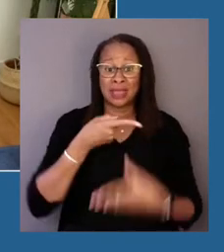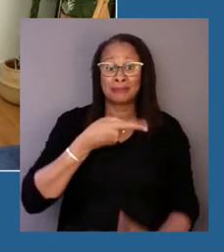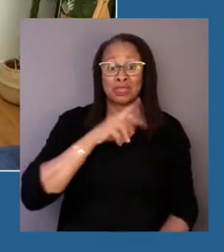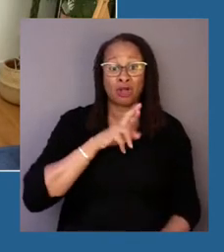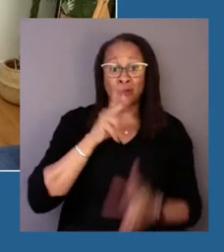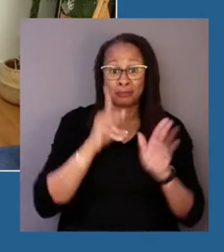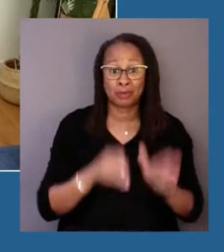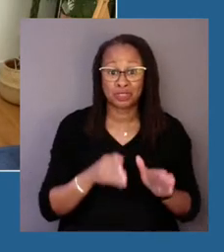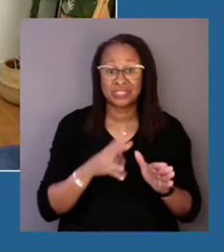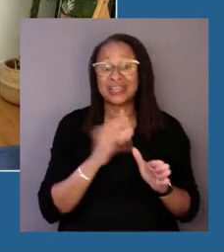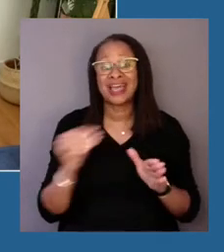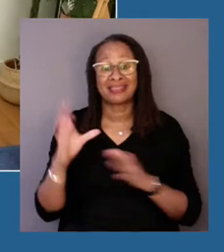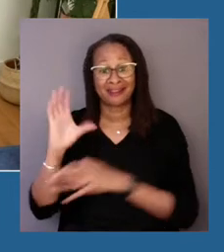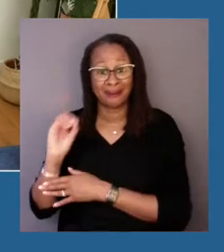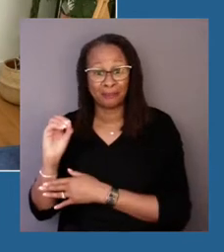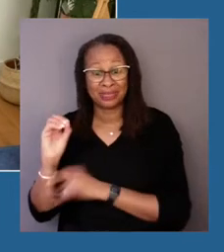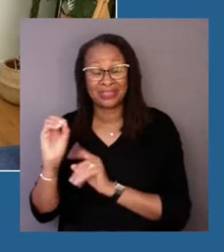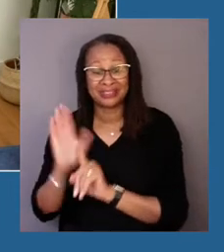the company